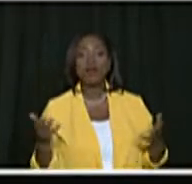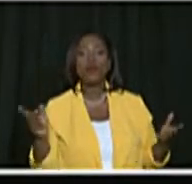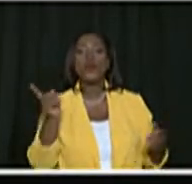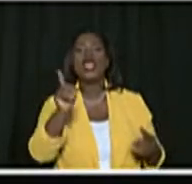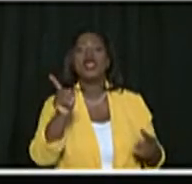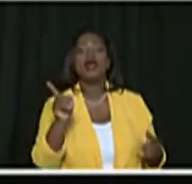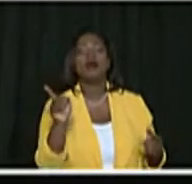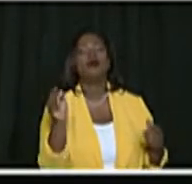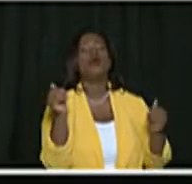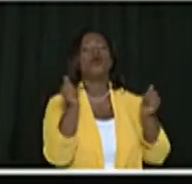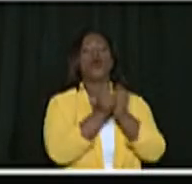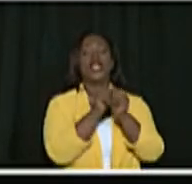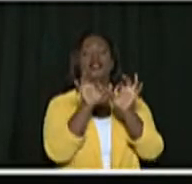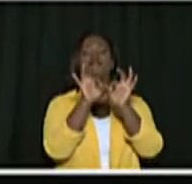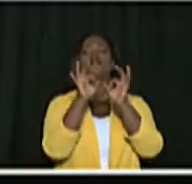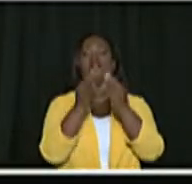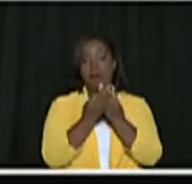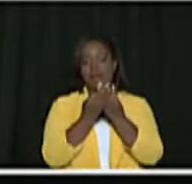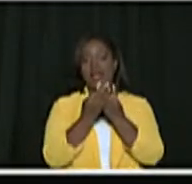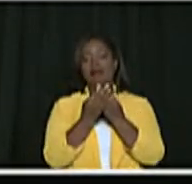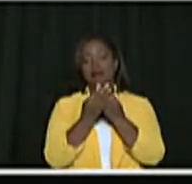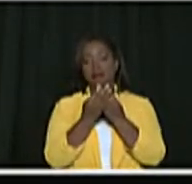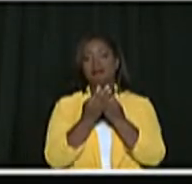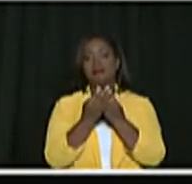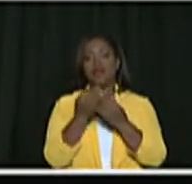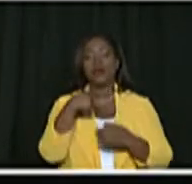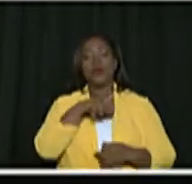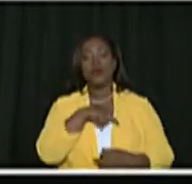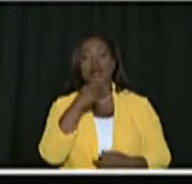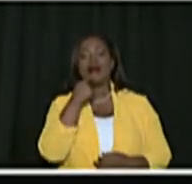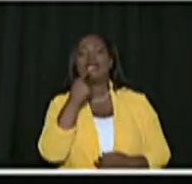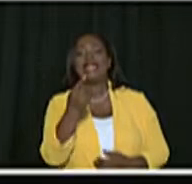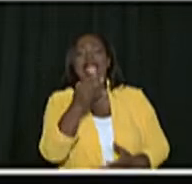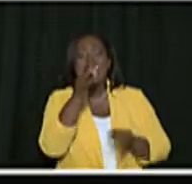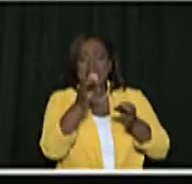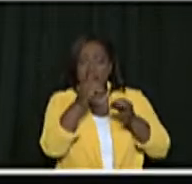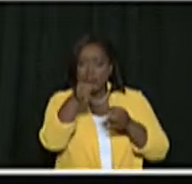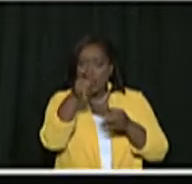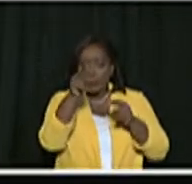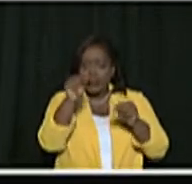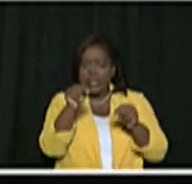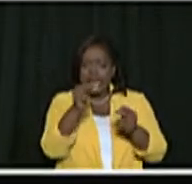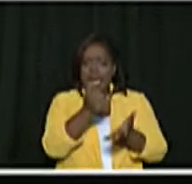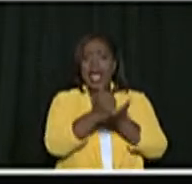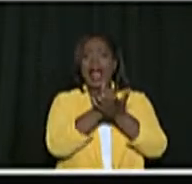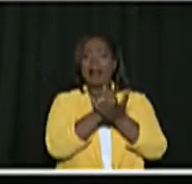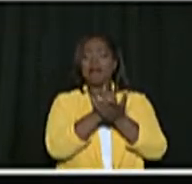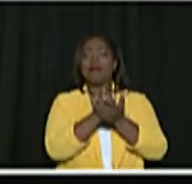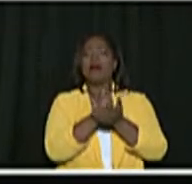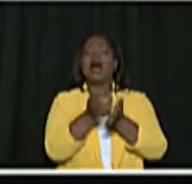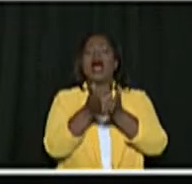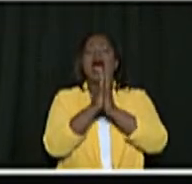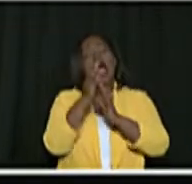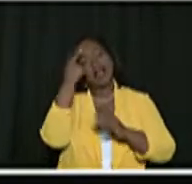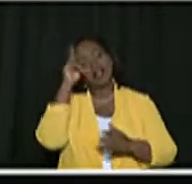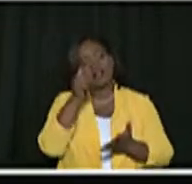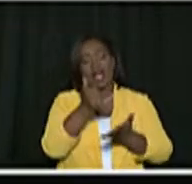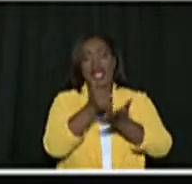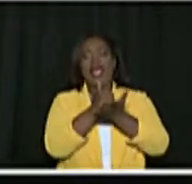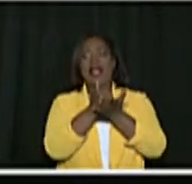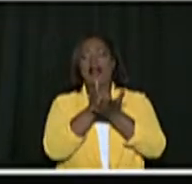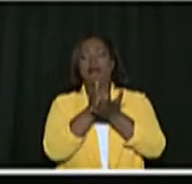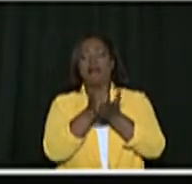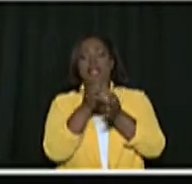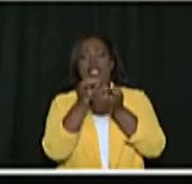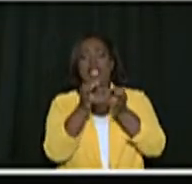those households, that's what we're doing. And we are saying, if you need help, seek out the help. And importantly, if you know that a child